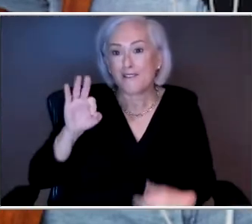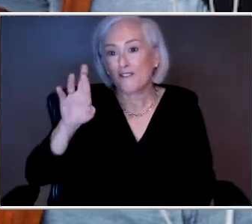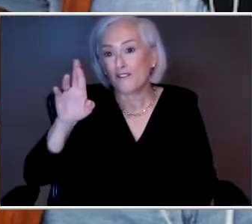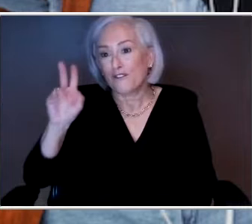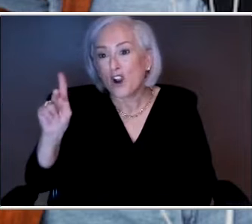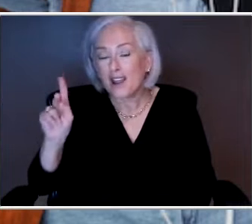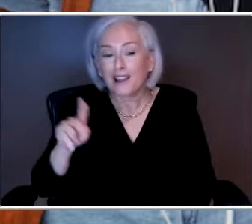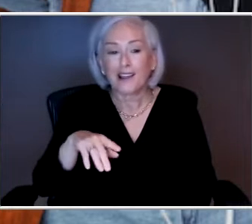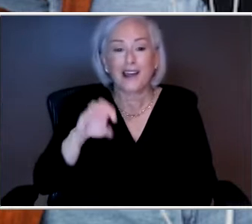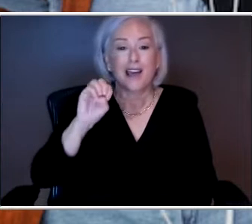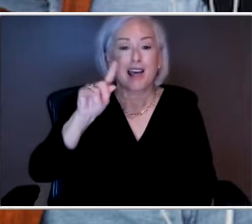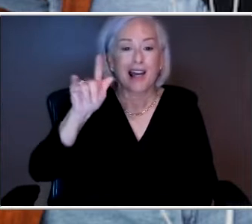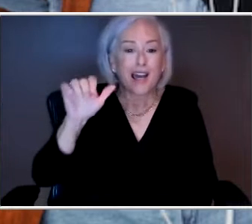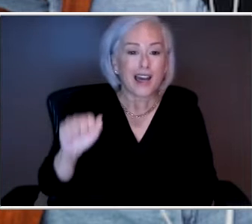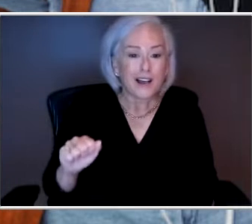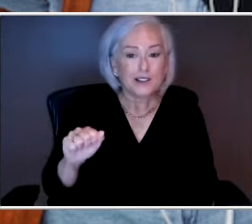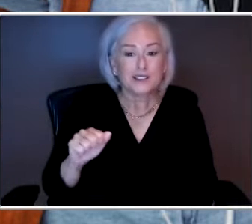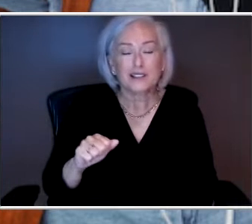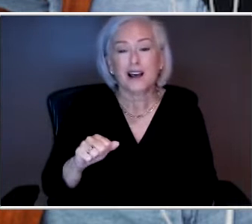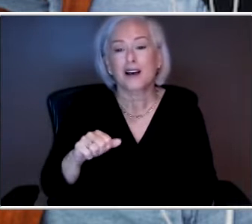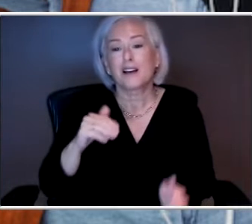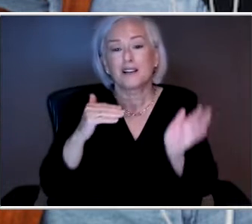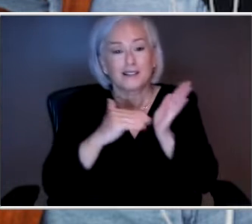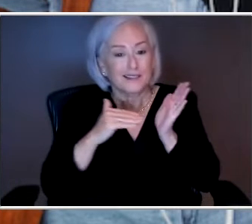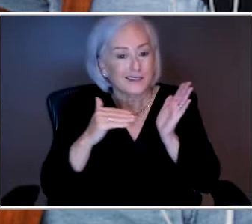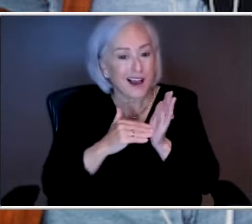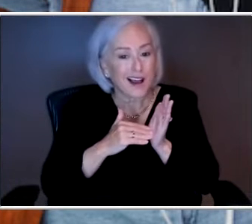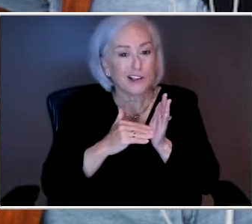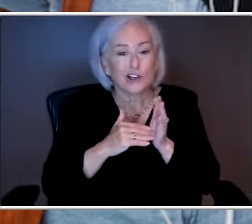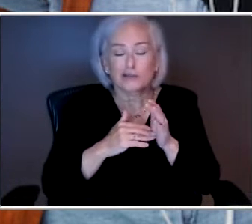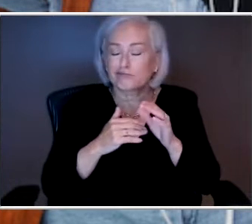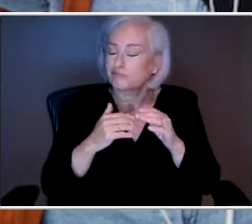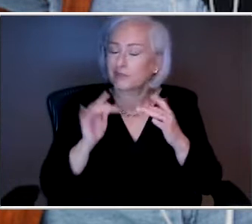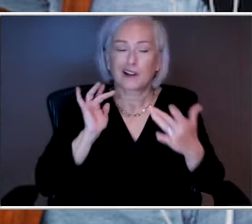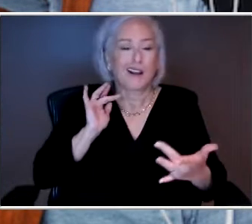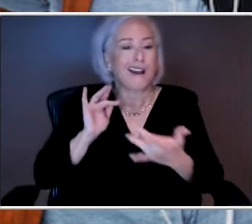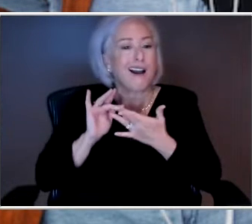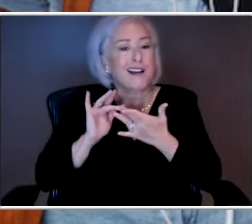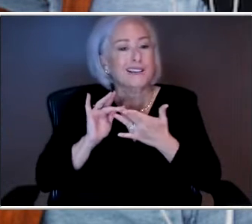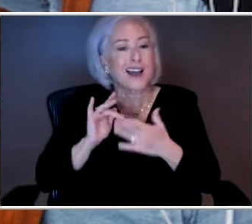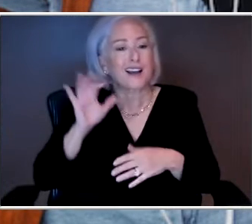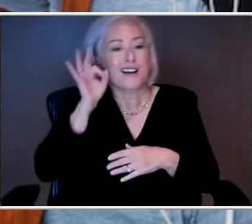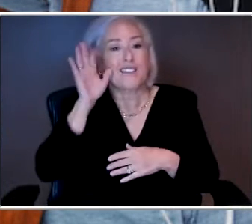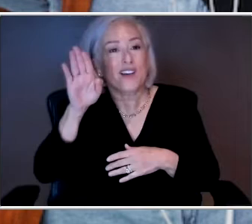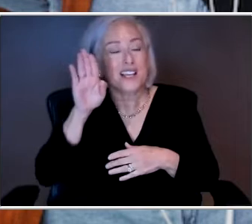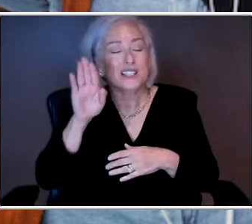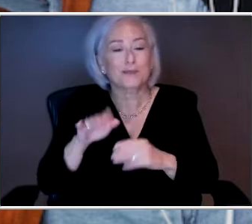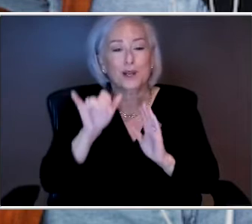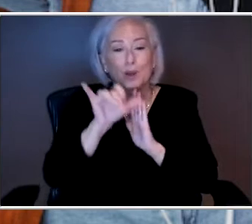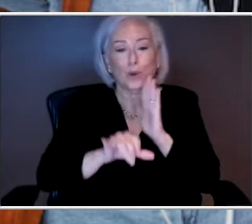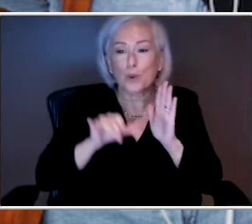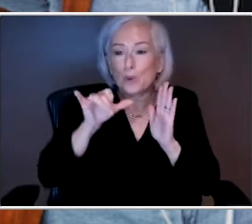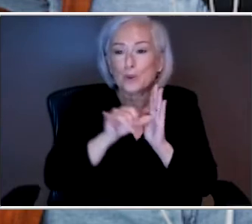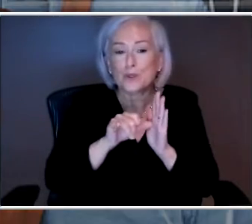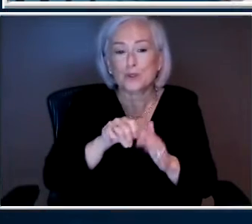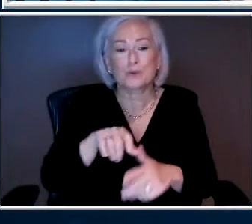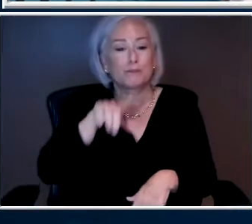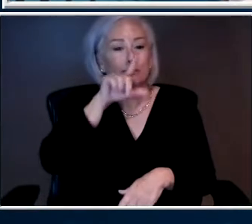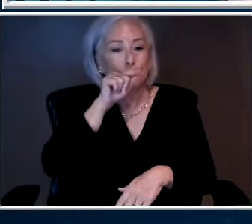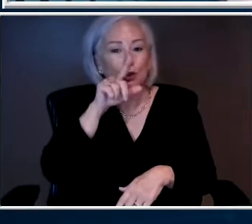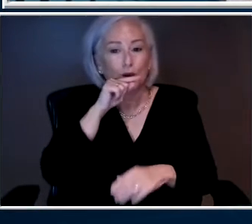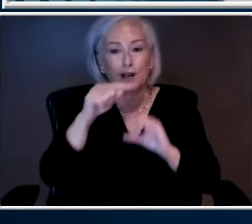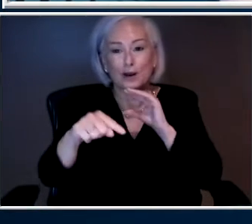in on the chat on YouTube or Facebook. We are on the X platform, or you can email the Medical News Network. Information is right there on your screen. Let's check in with Dr.